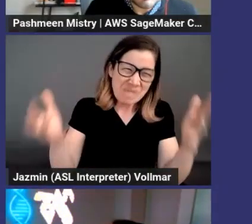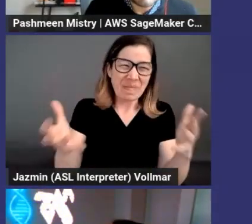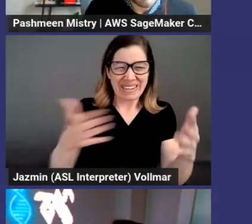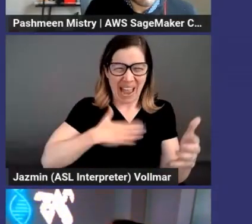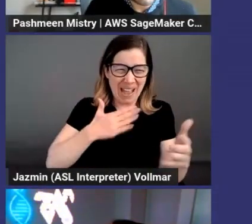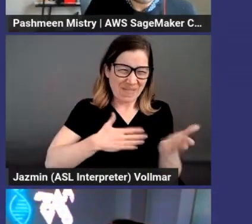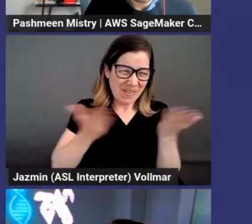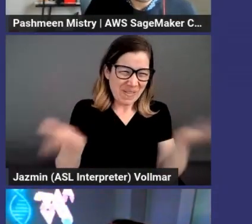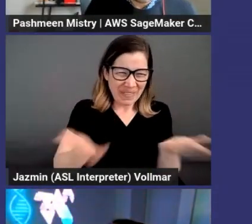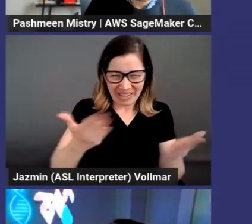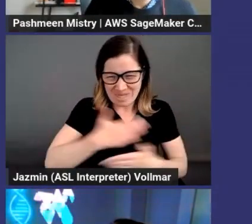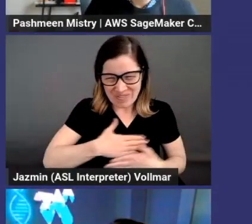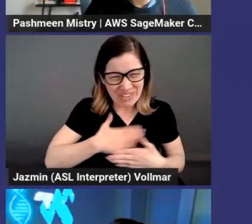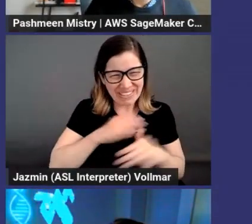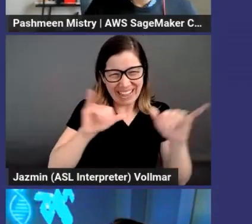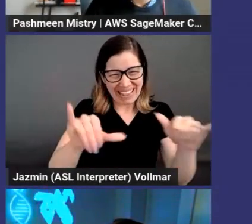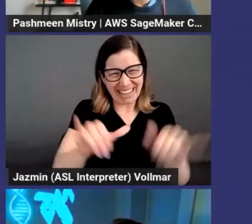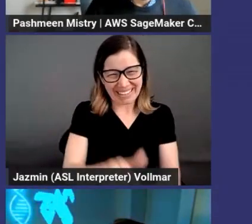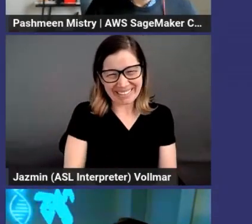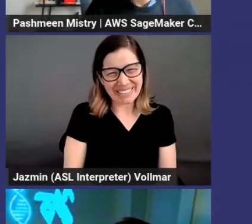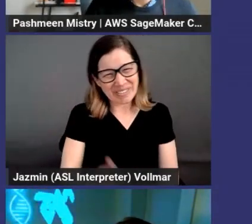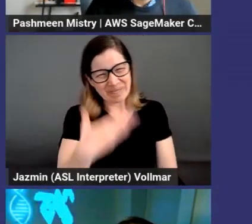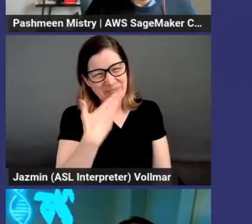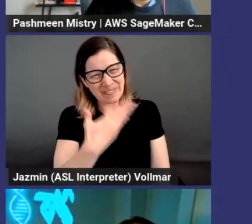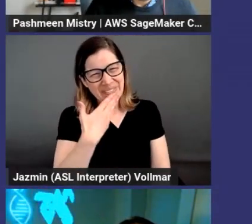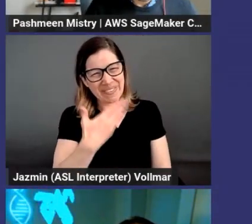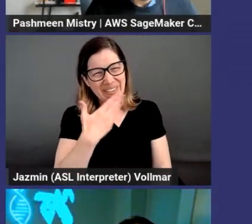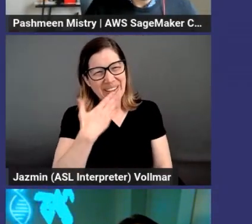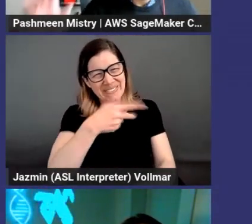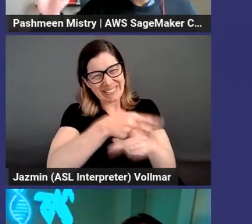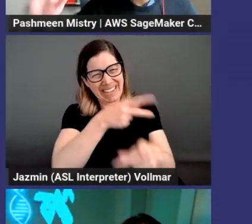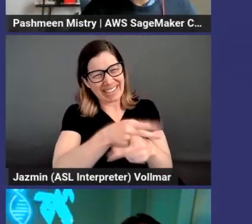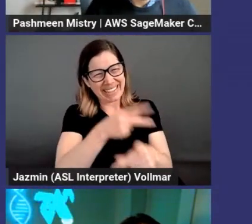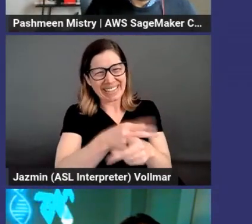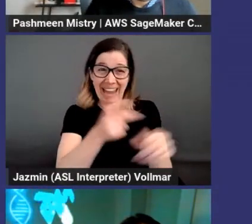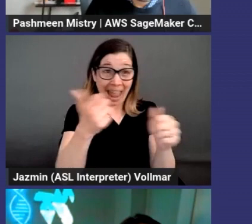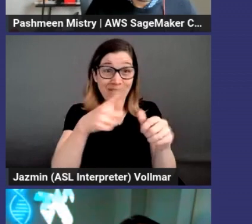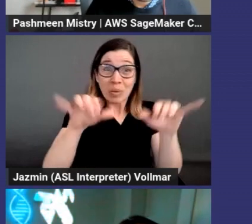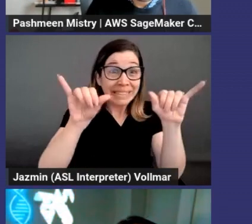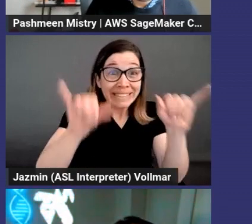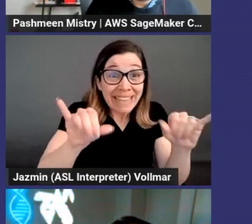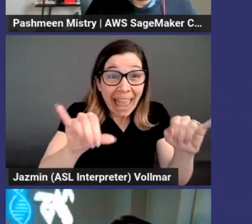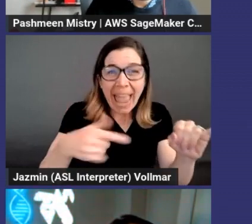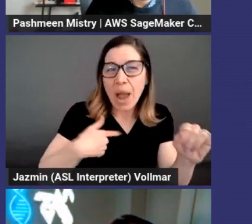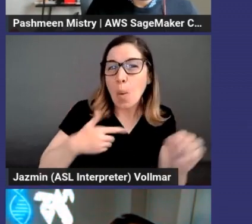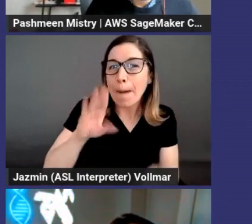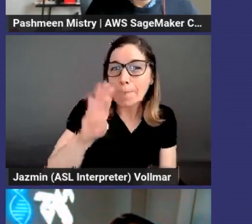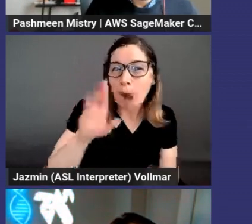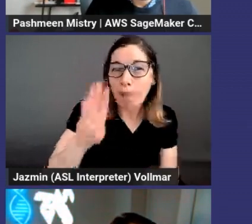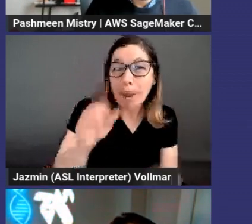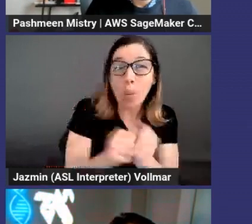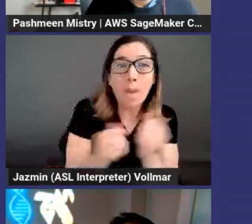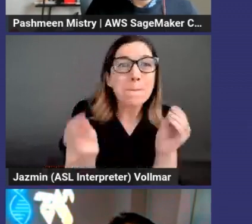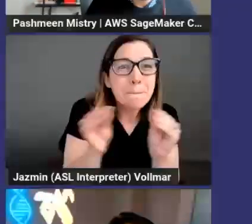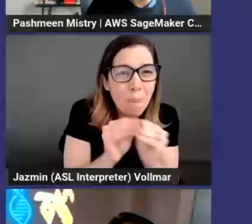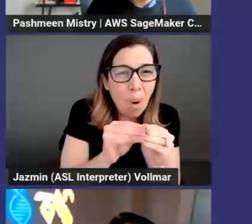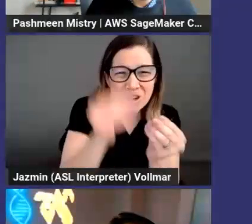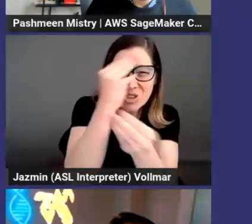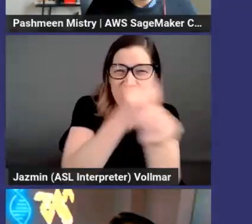to be here. Appreciate it. Thank you, Pashmeen. Take care. Everyone, stay tuned. We'll be right back with more news